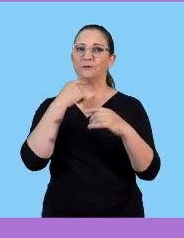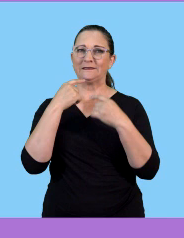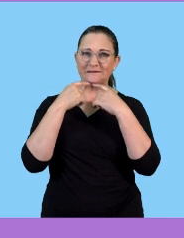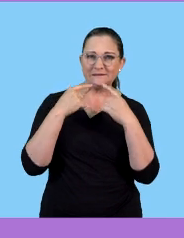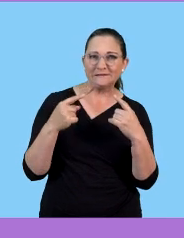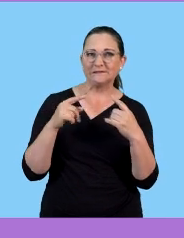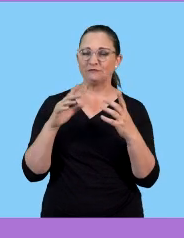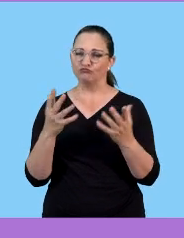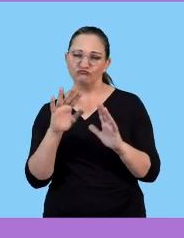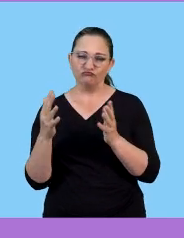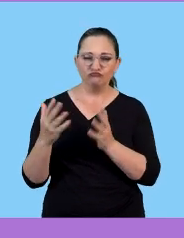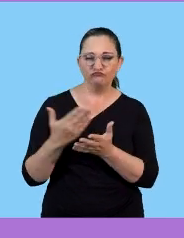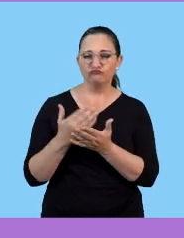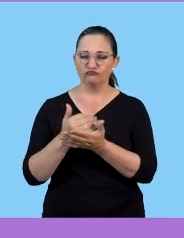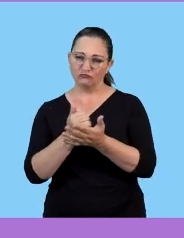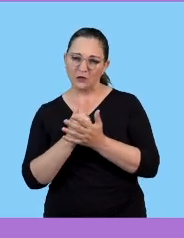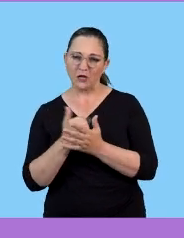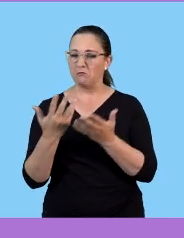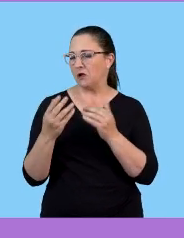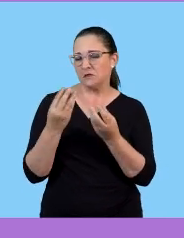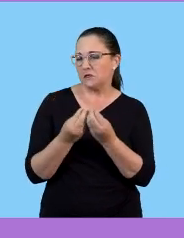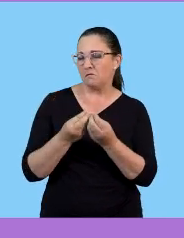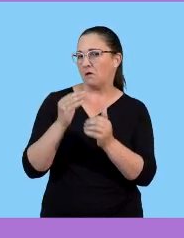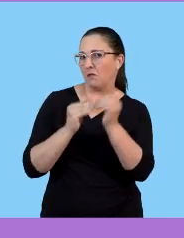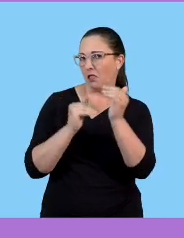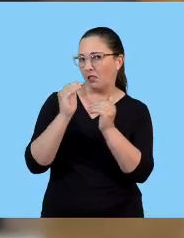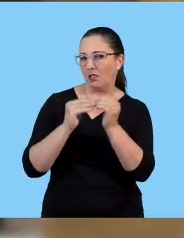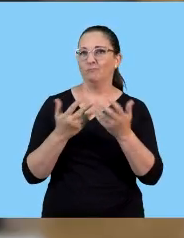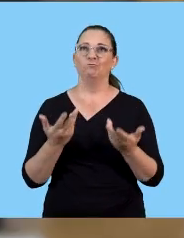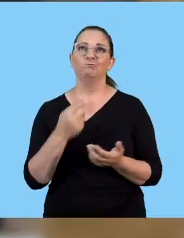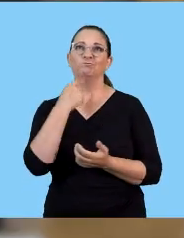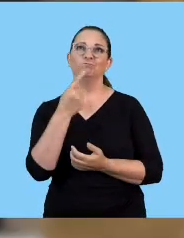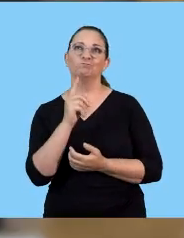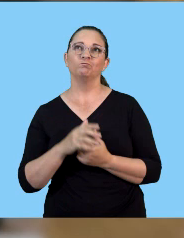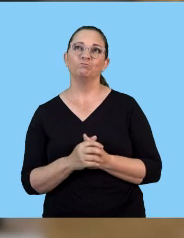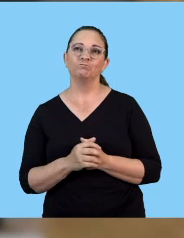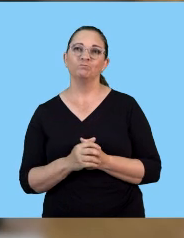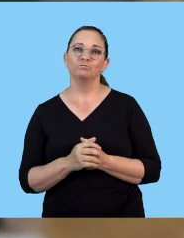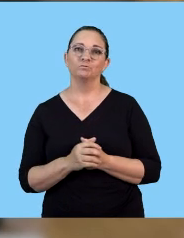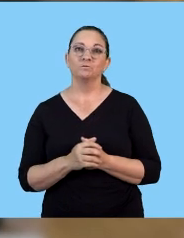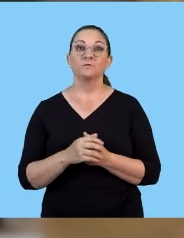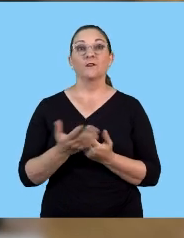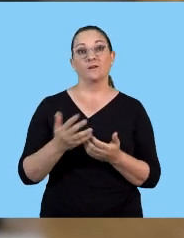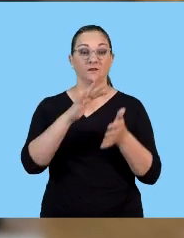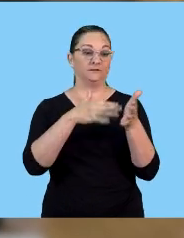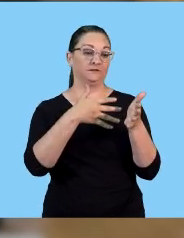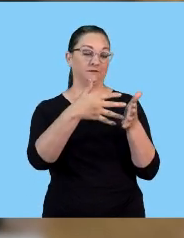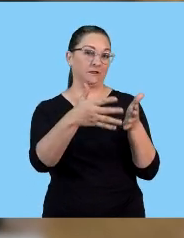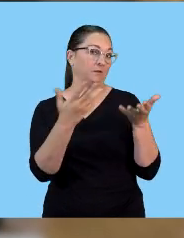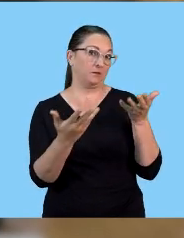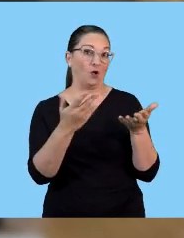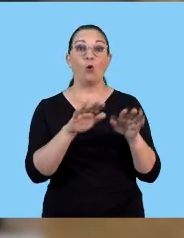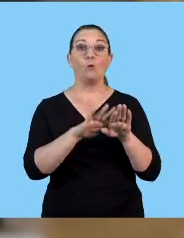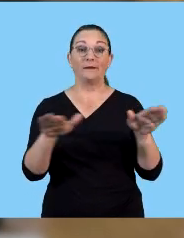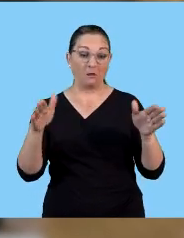instructions used to help you to build something. So, let's say you get a table from